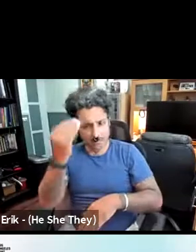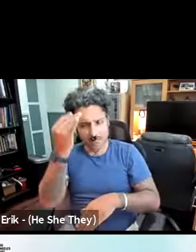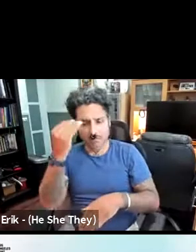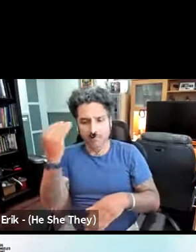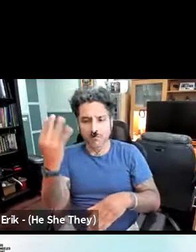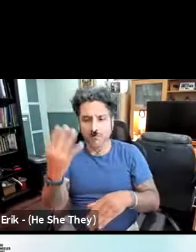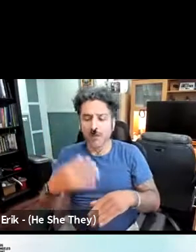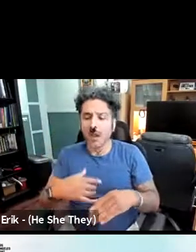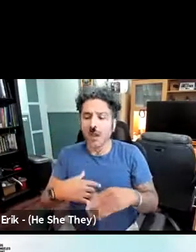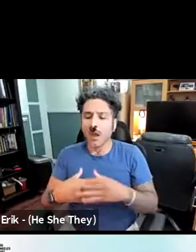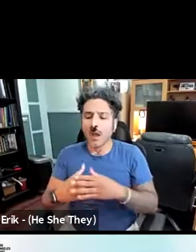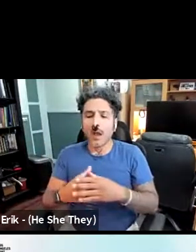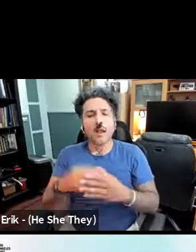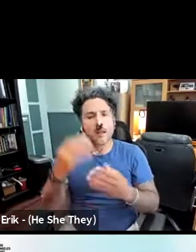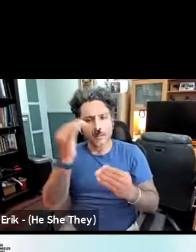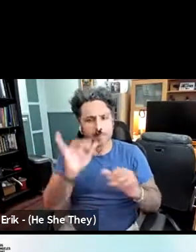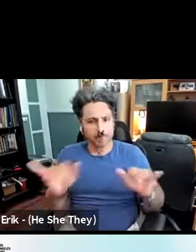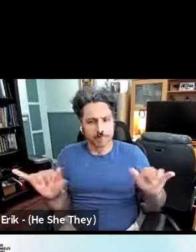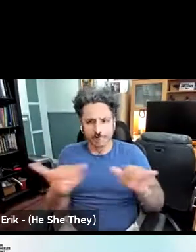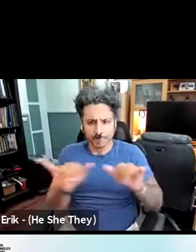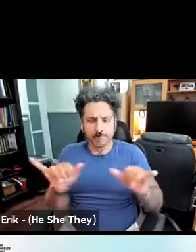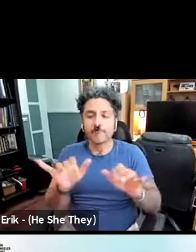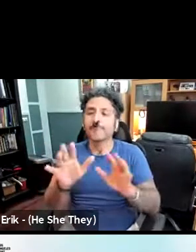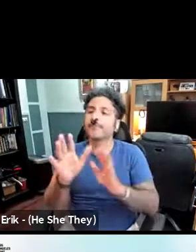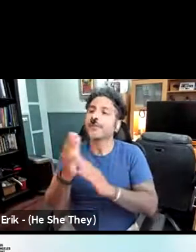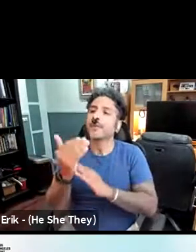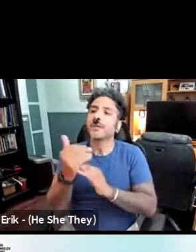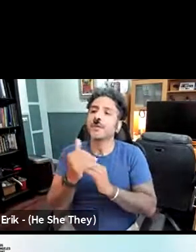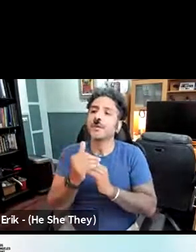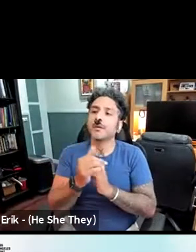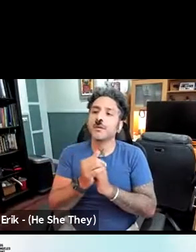And I think of that too. I see us as many